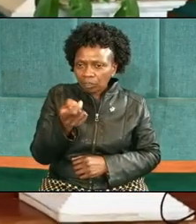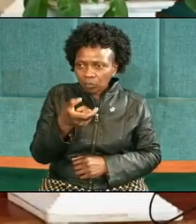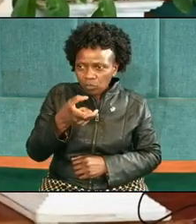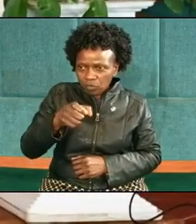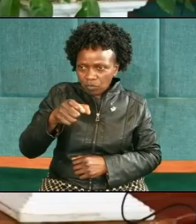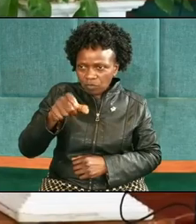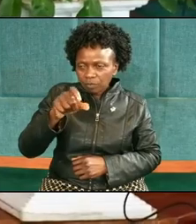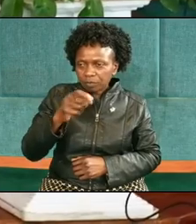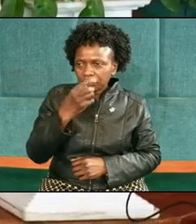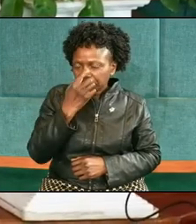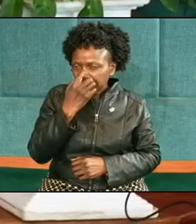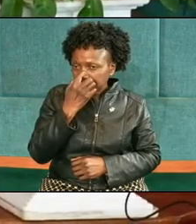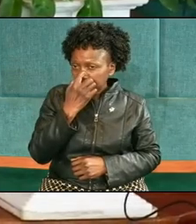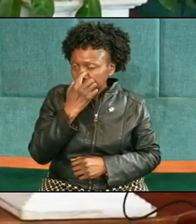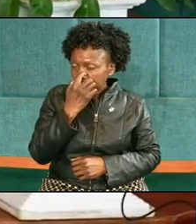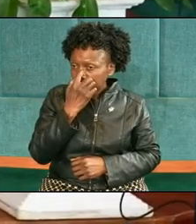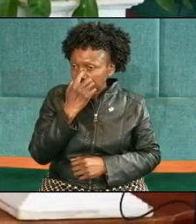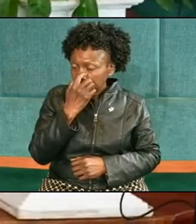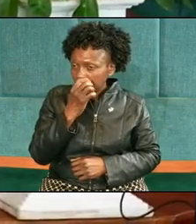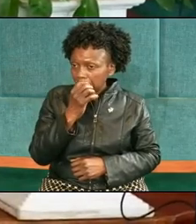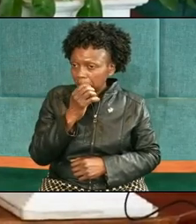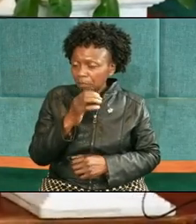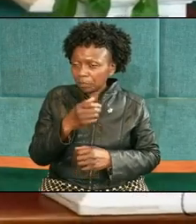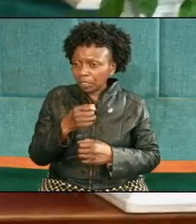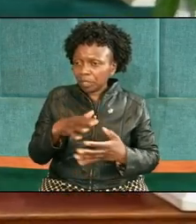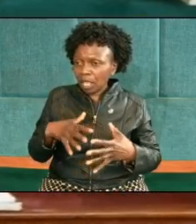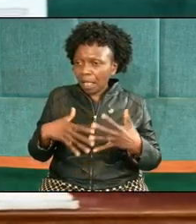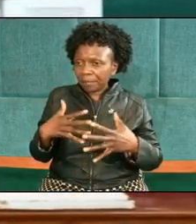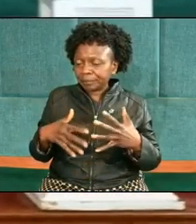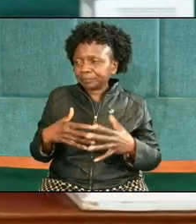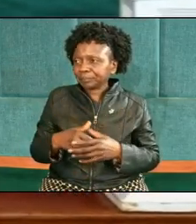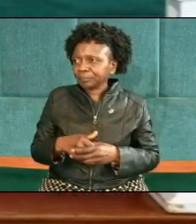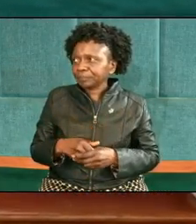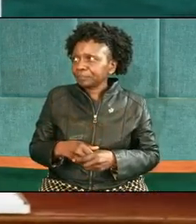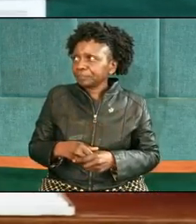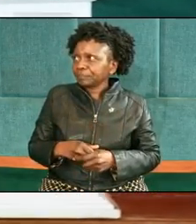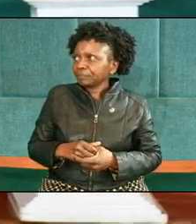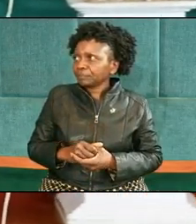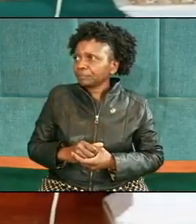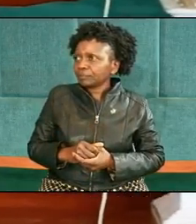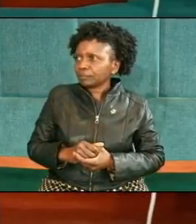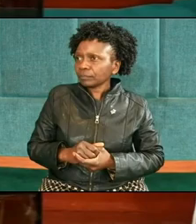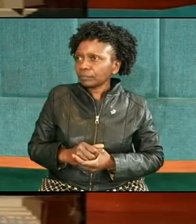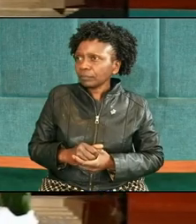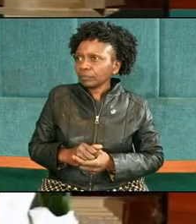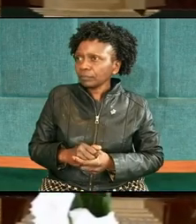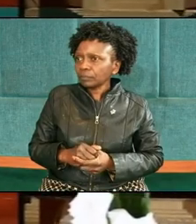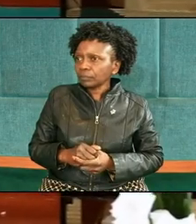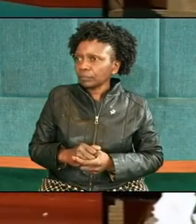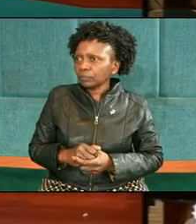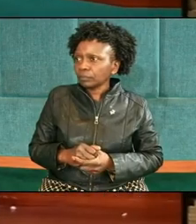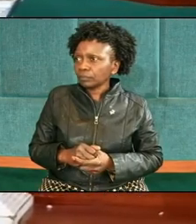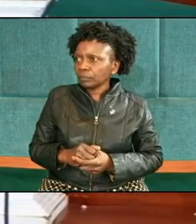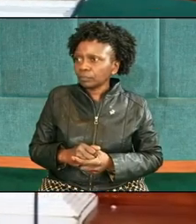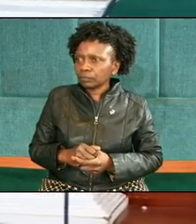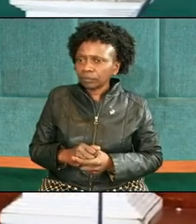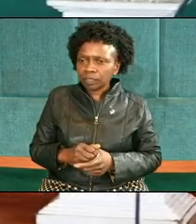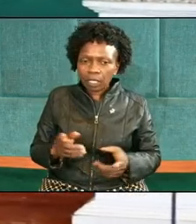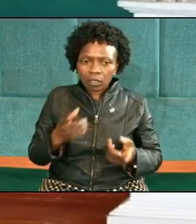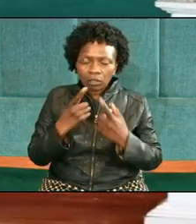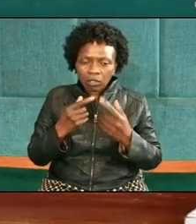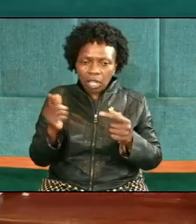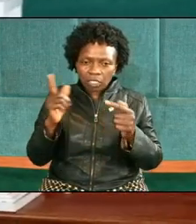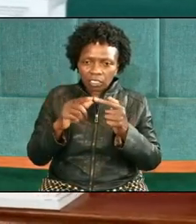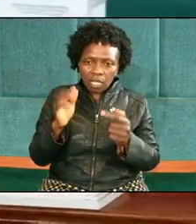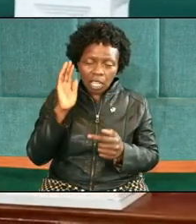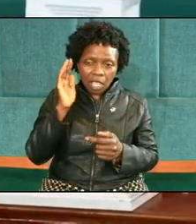volume. Guys, I'll be happy. Just a little bit more volume on my monitors. I'll keep talking until I hear myself. A little bit more